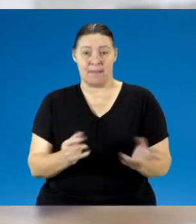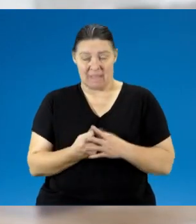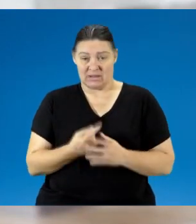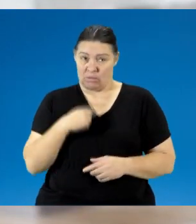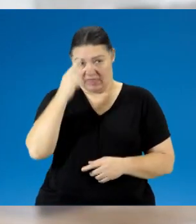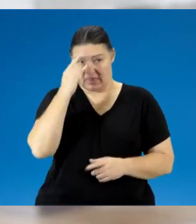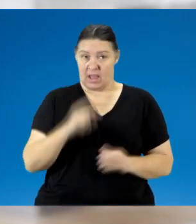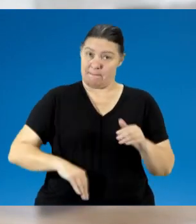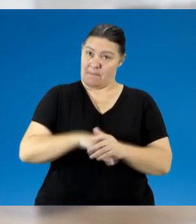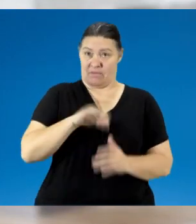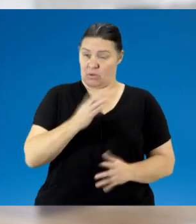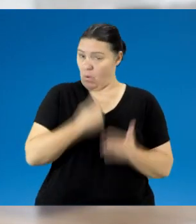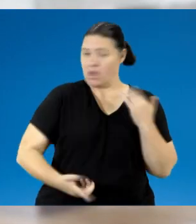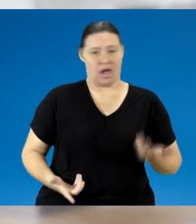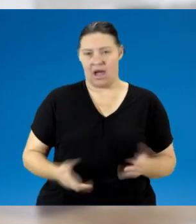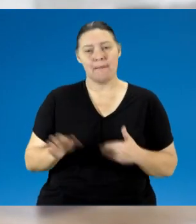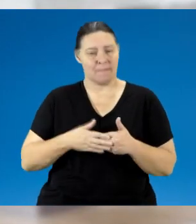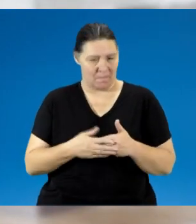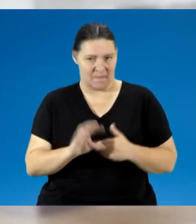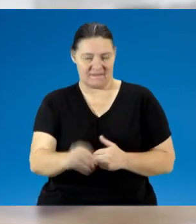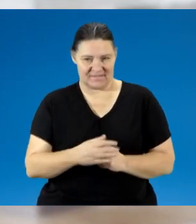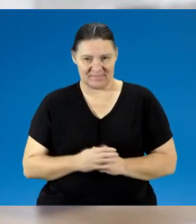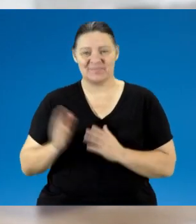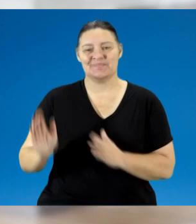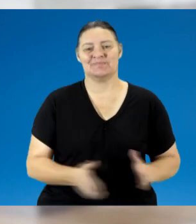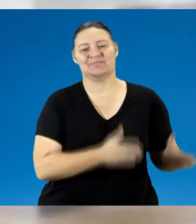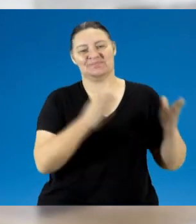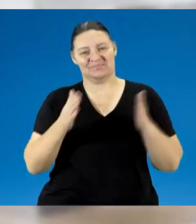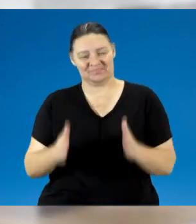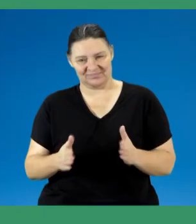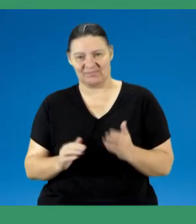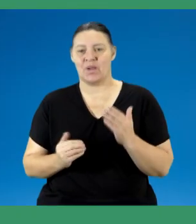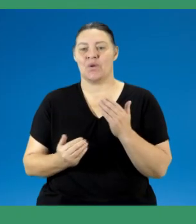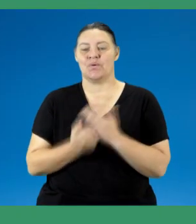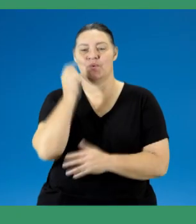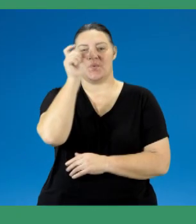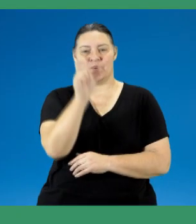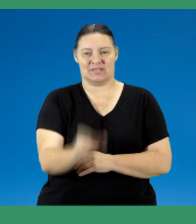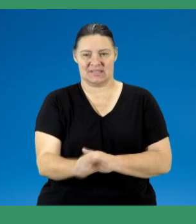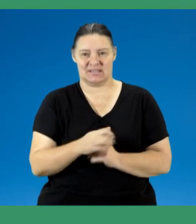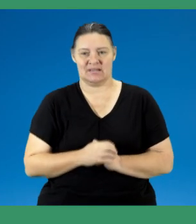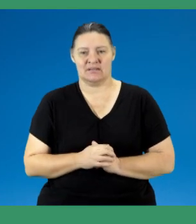per environment. With that being said, now let's move on to our new words.